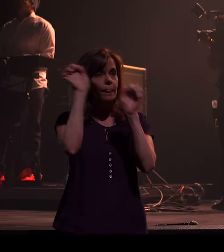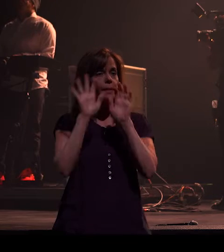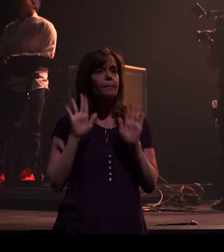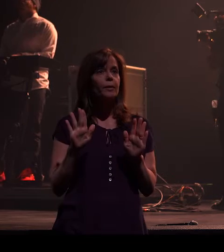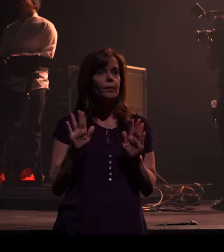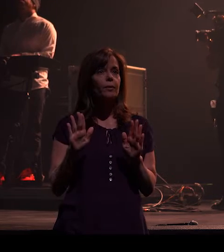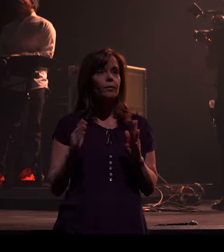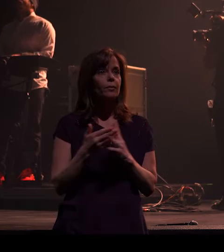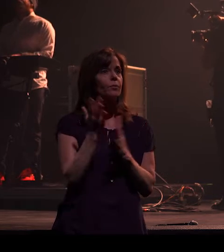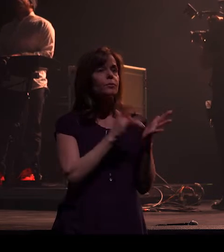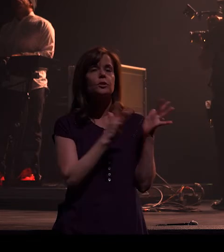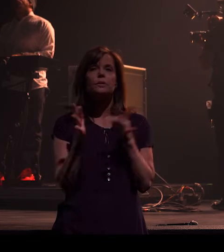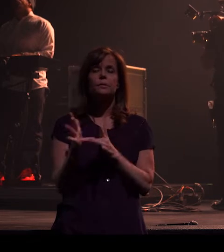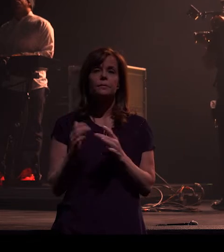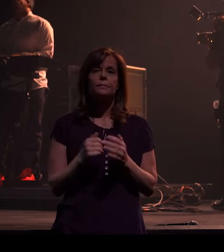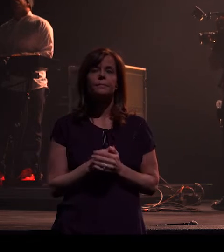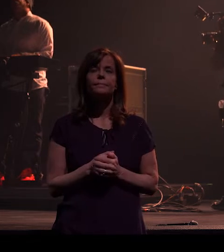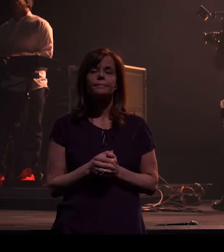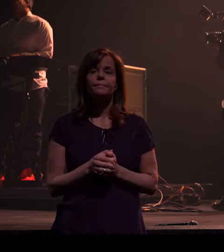did through Jesus.